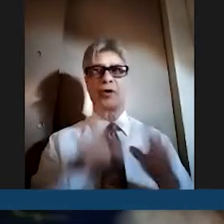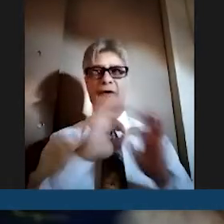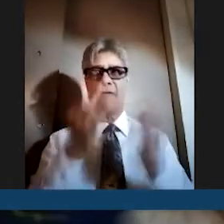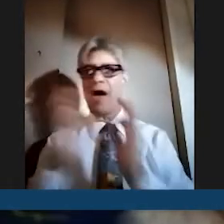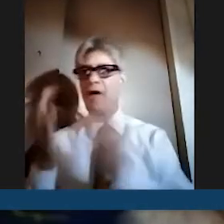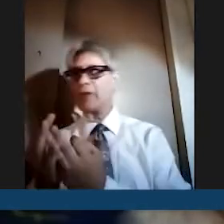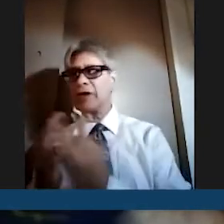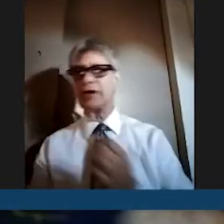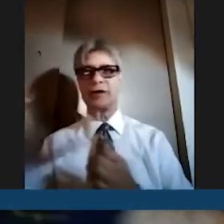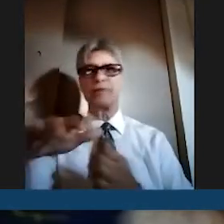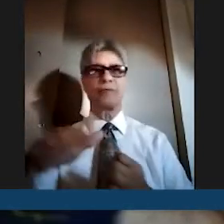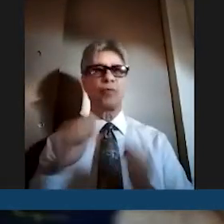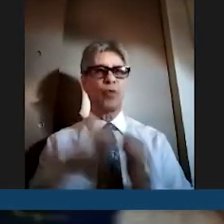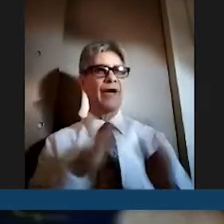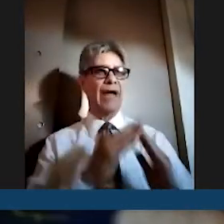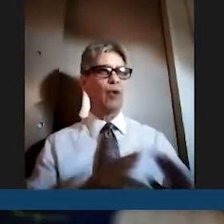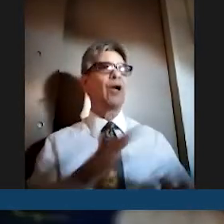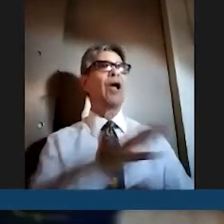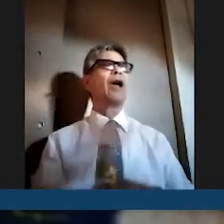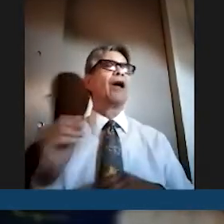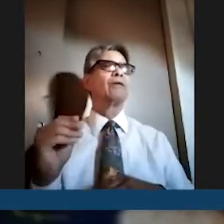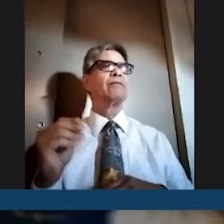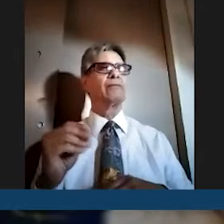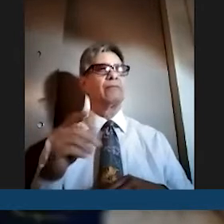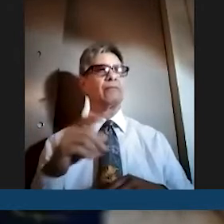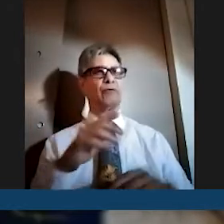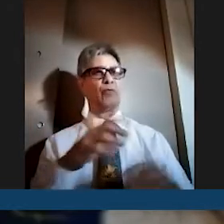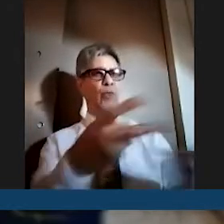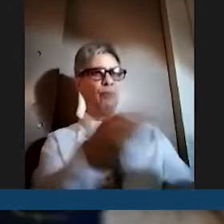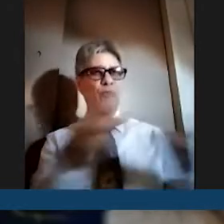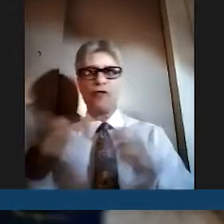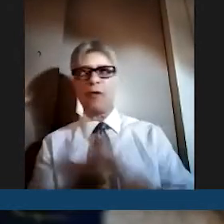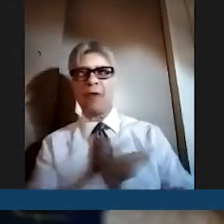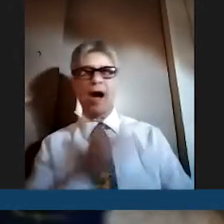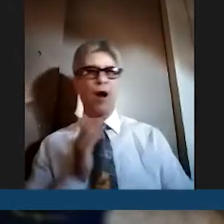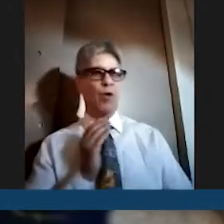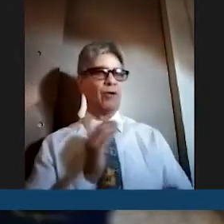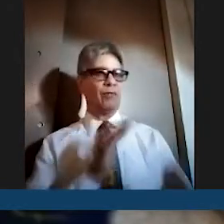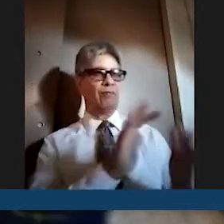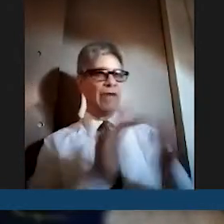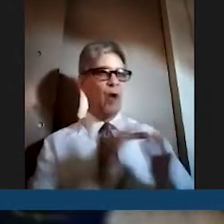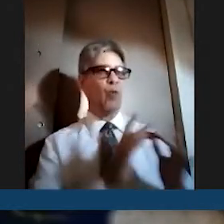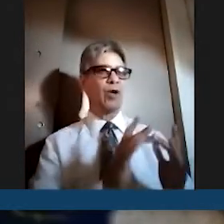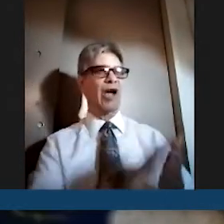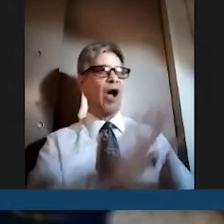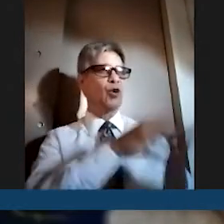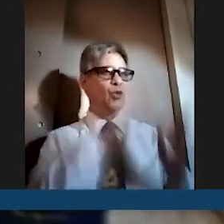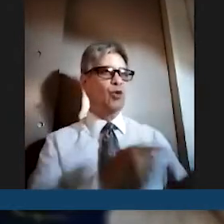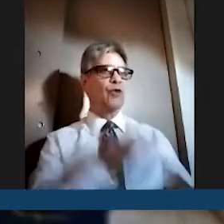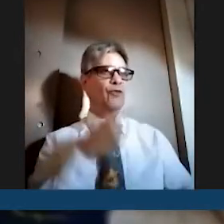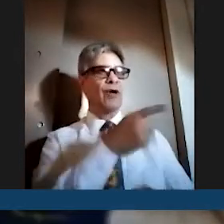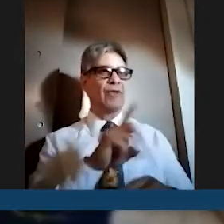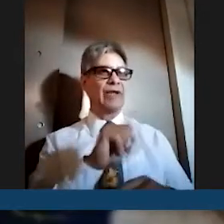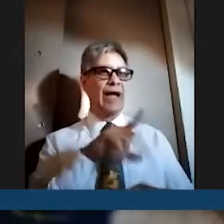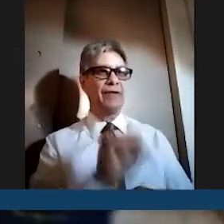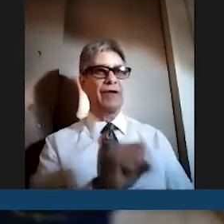pulled on our networks. We knew some college students from Davis. We knew some college students from Sac State. And we just asked